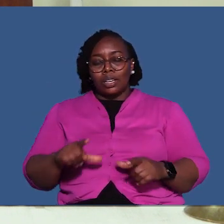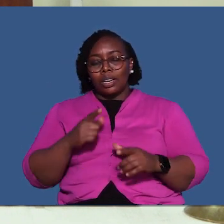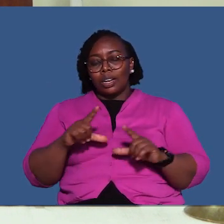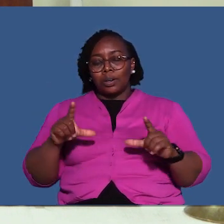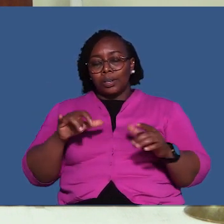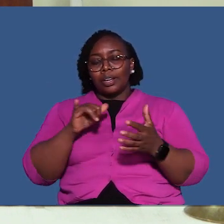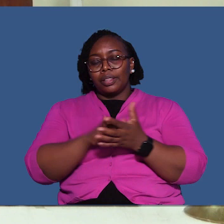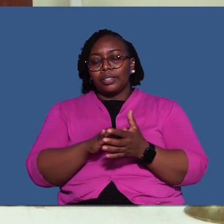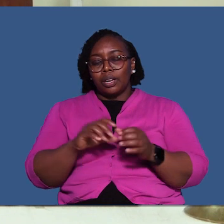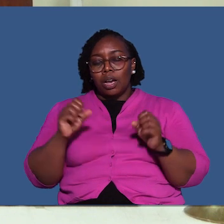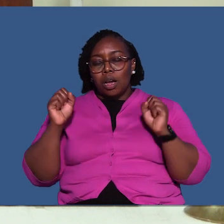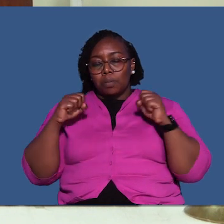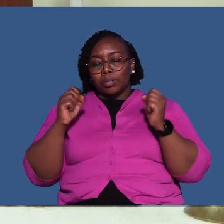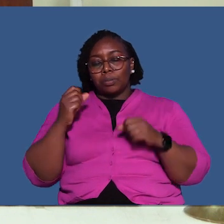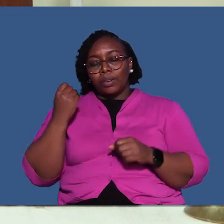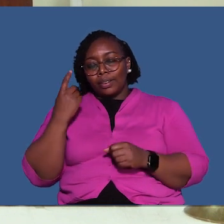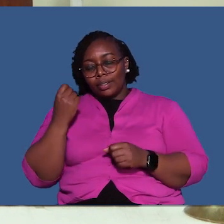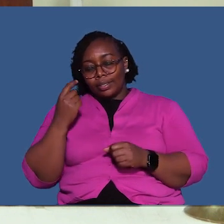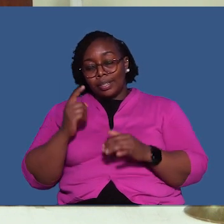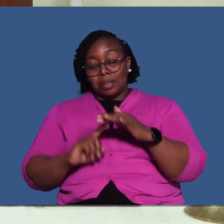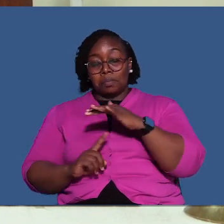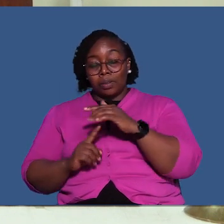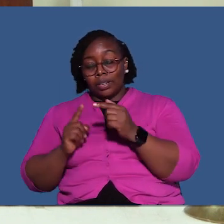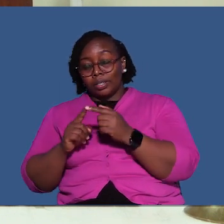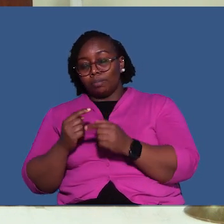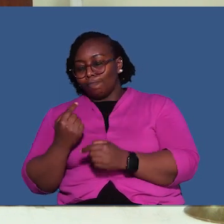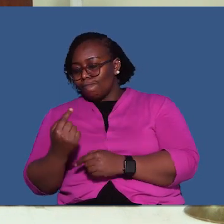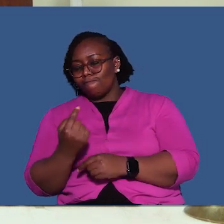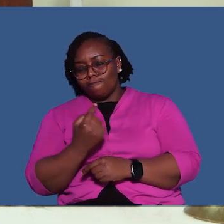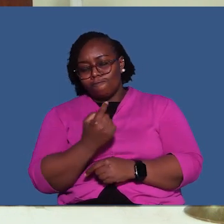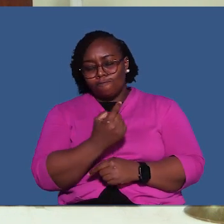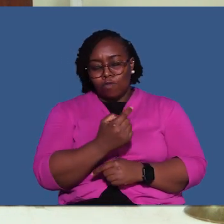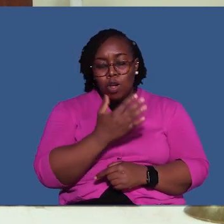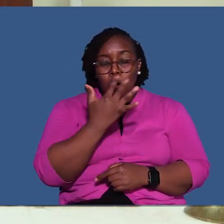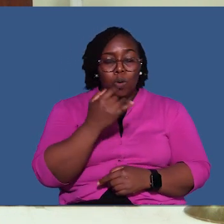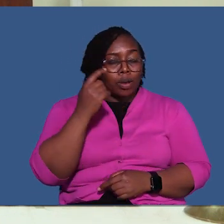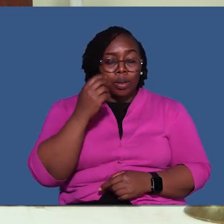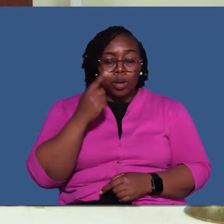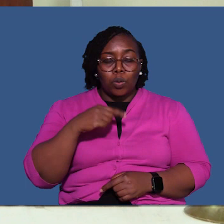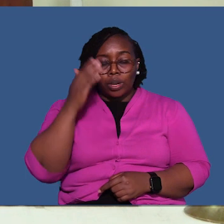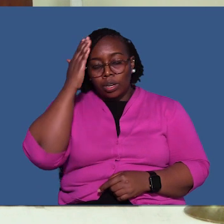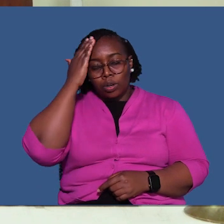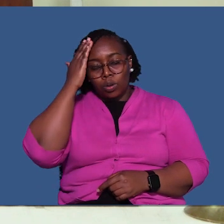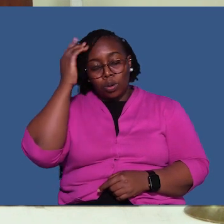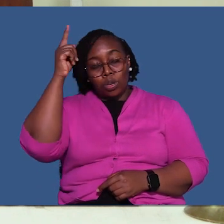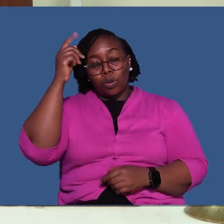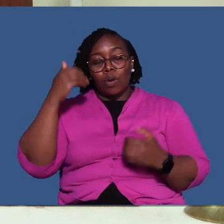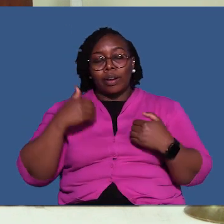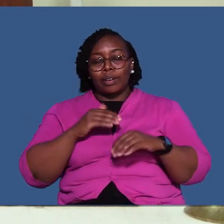to all of us, O Lord, because we know that you have good plans for us.